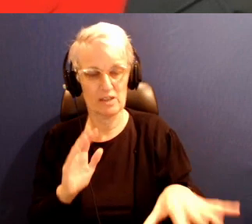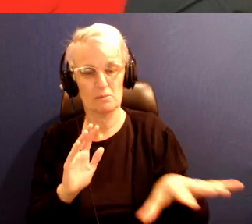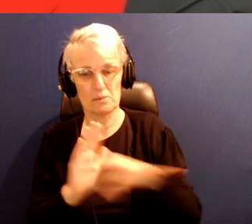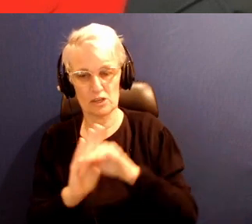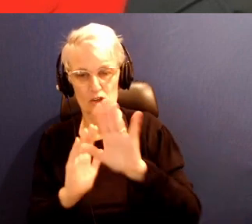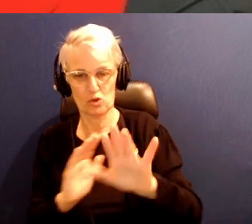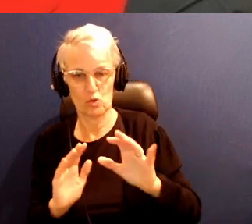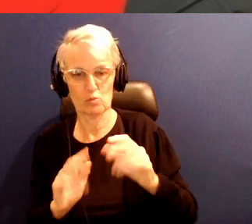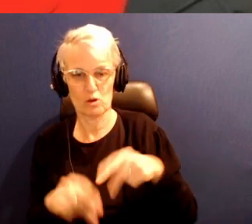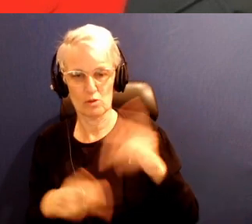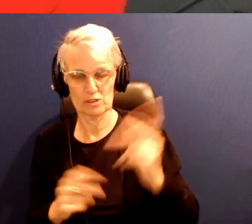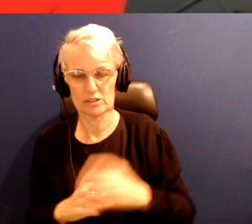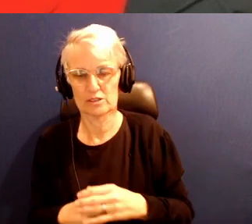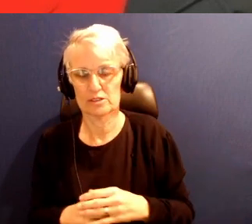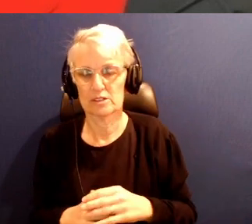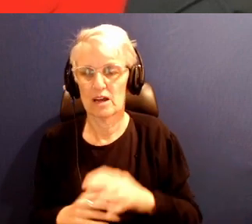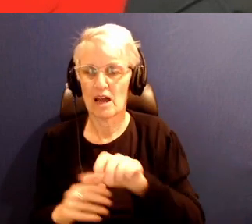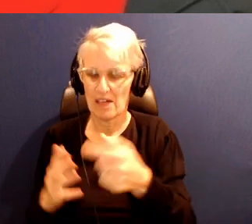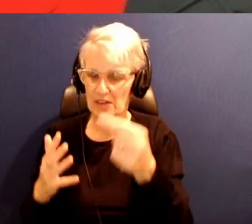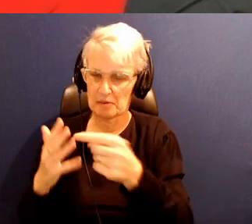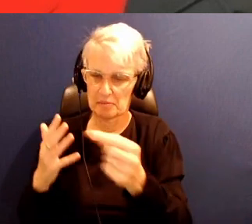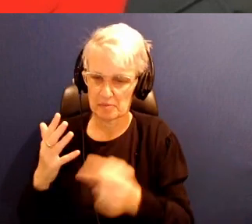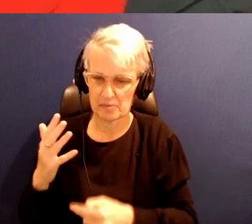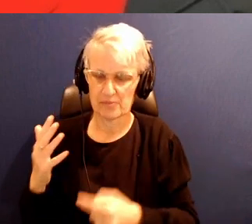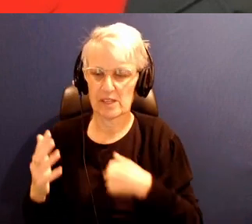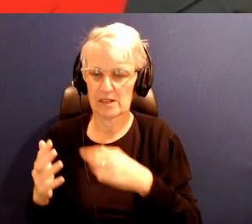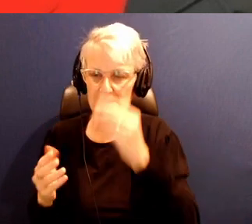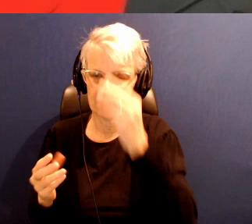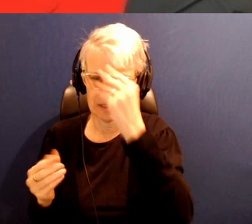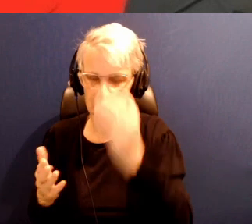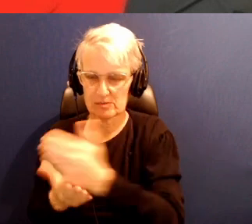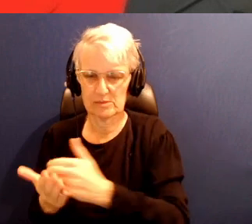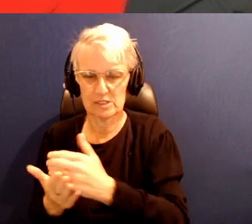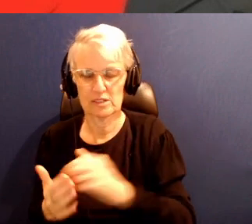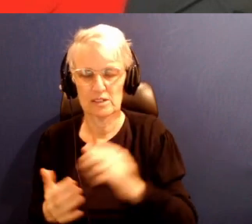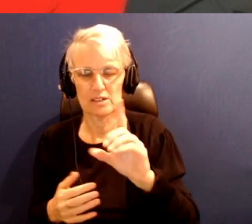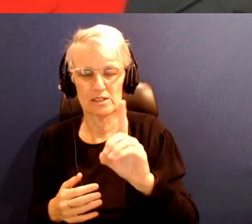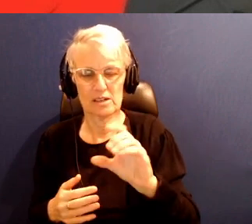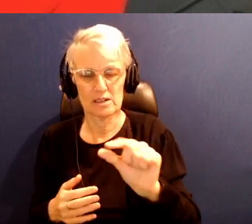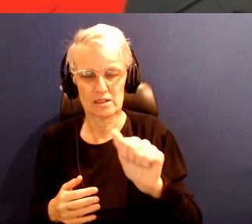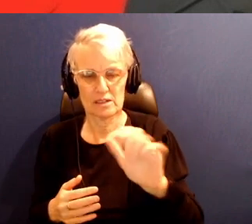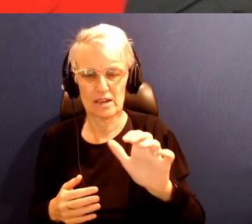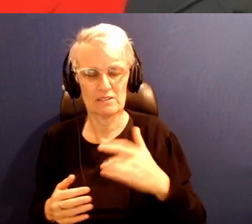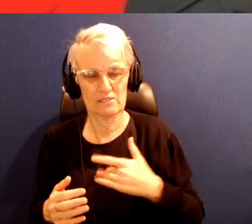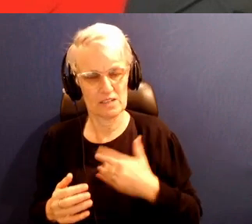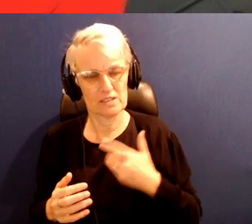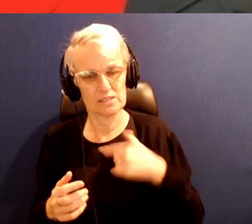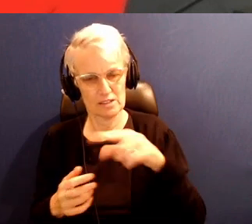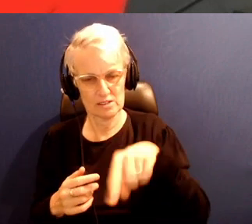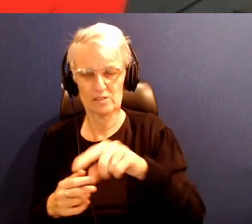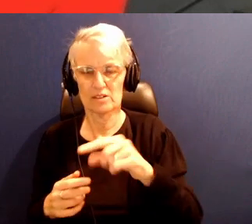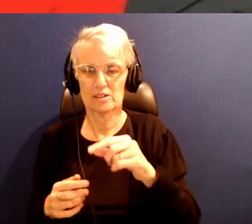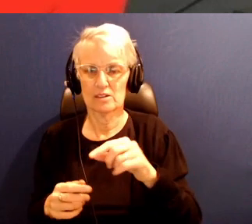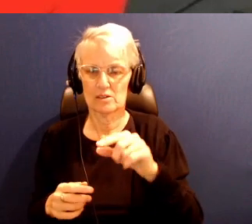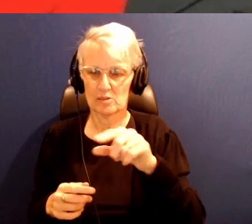will be selected. As for the rest of your indicators and data collection, GAC believes that applicants are the ones who are best suited